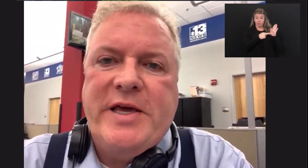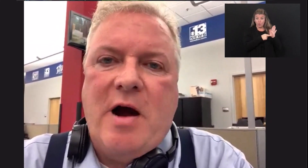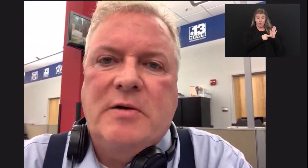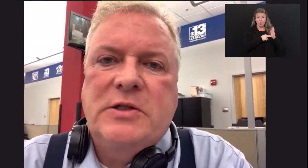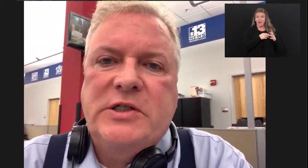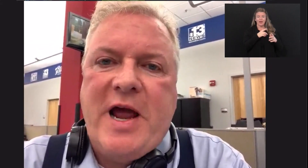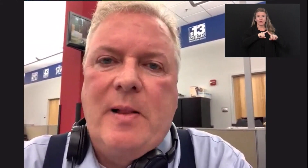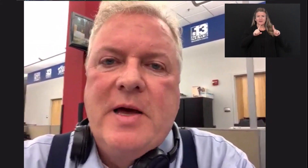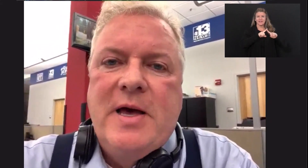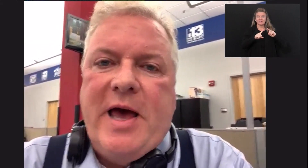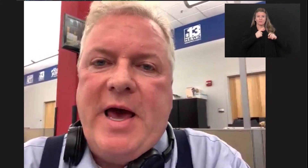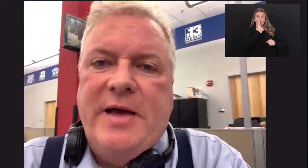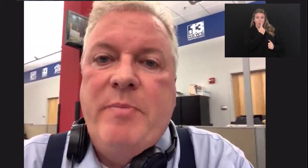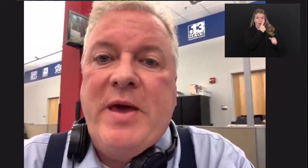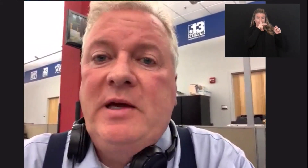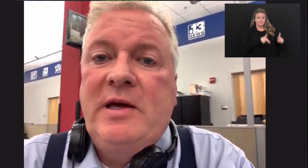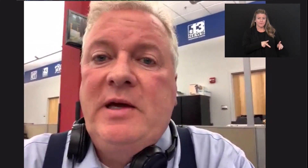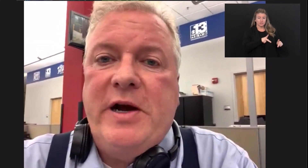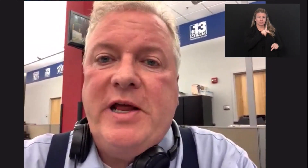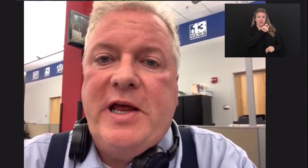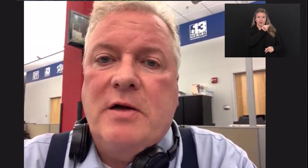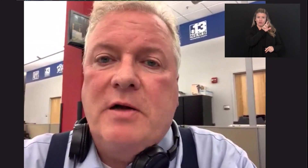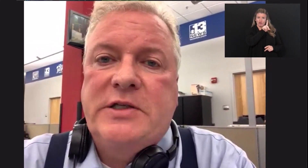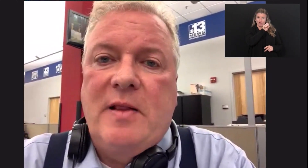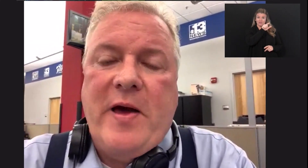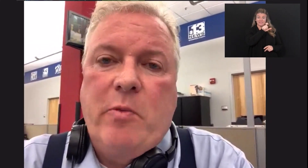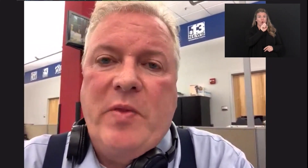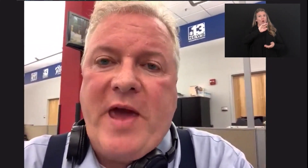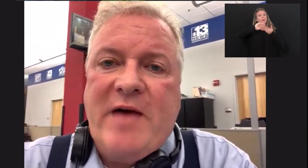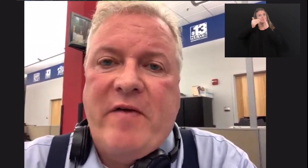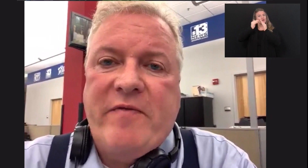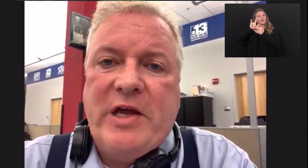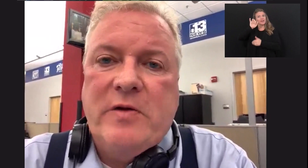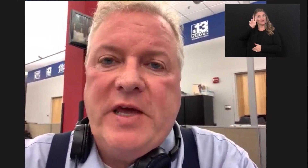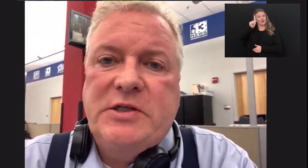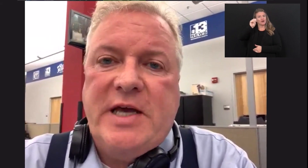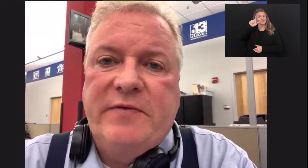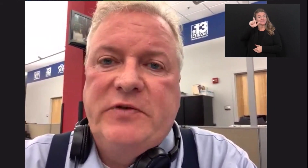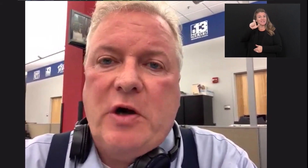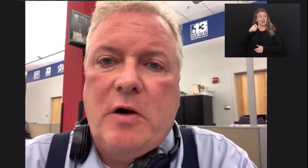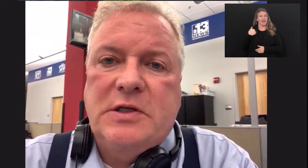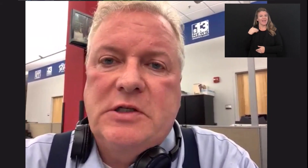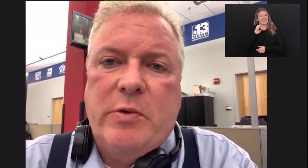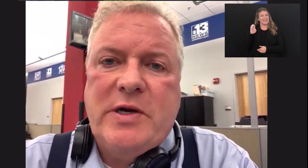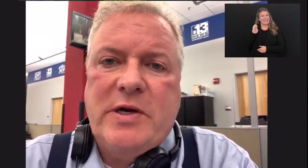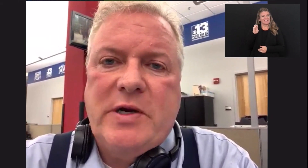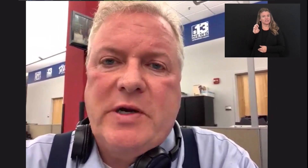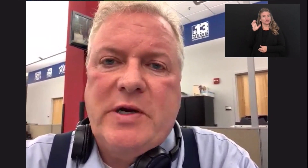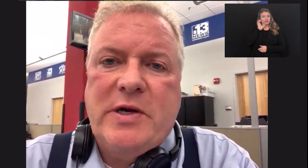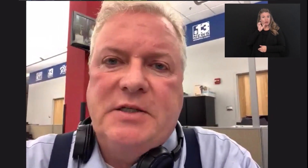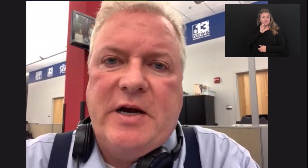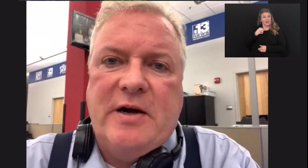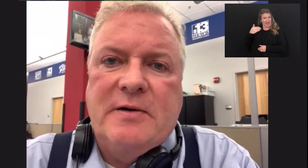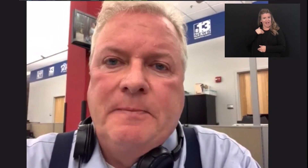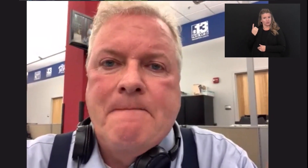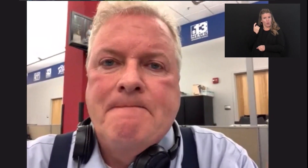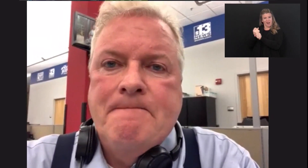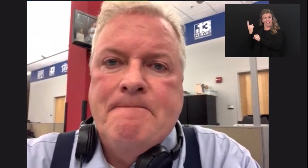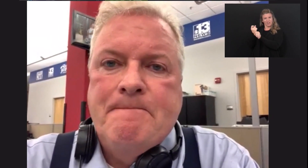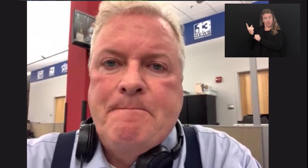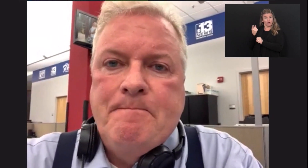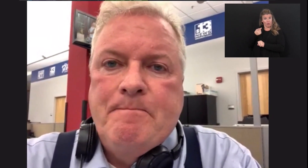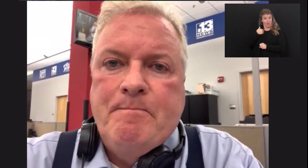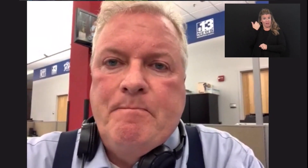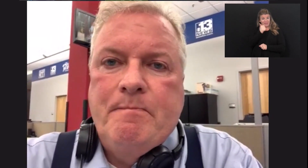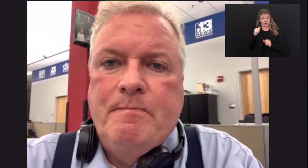holding a yard sale and a big community yard sale like the one they have every year in the east end of Charleston? So what is the guidance